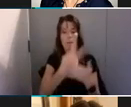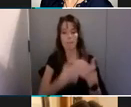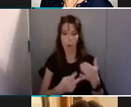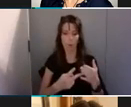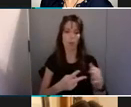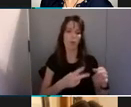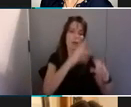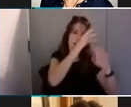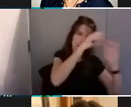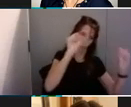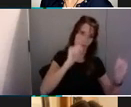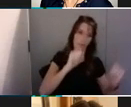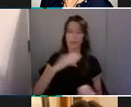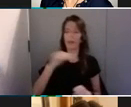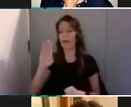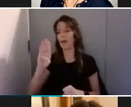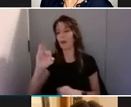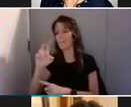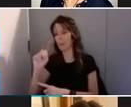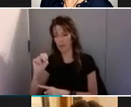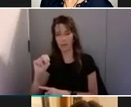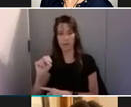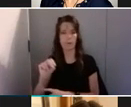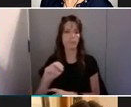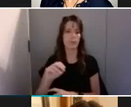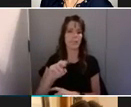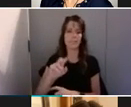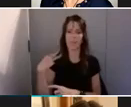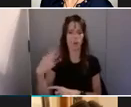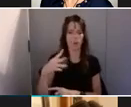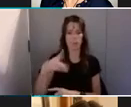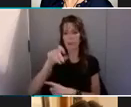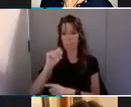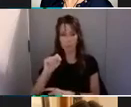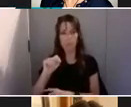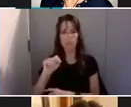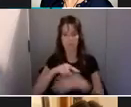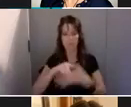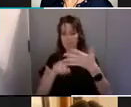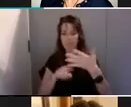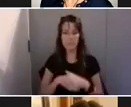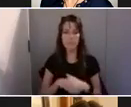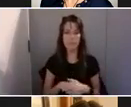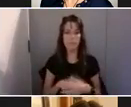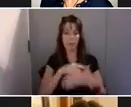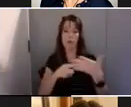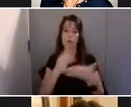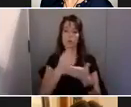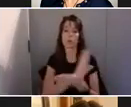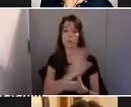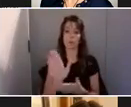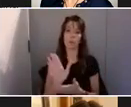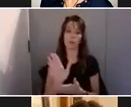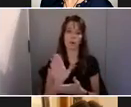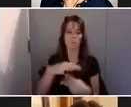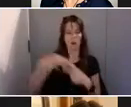participants. And same for Washington Post Fact Checker and factcheck.org. So those are some of your